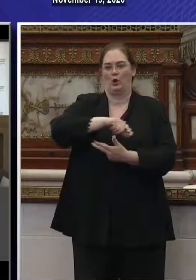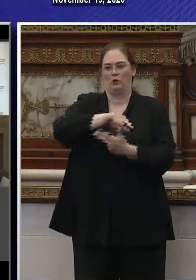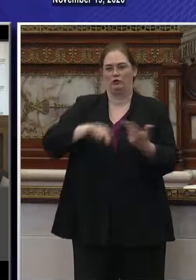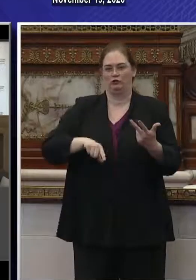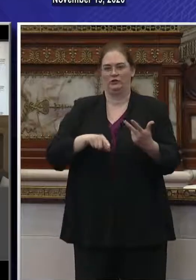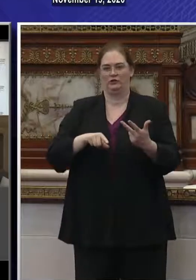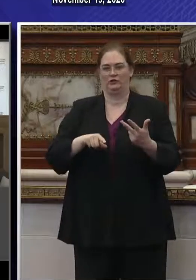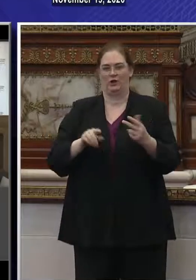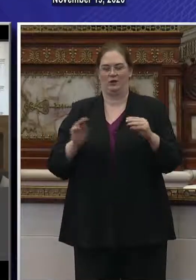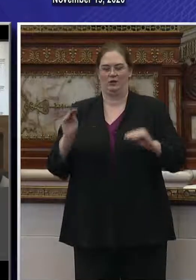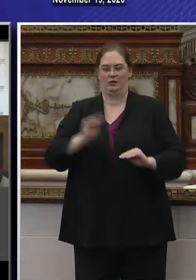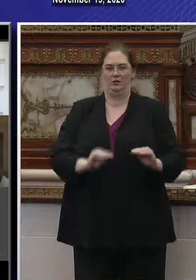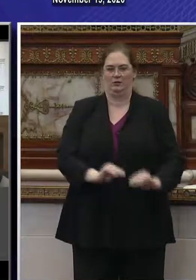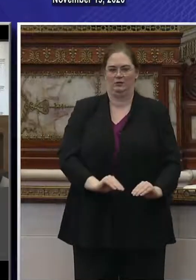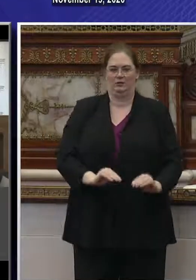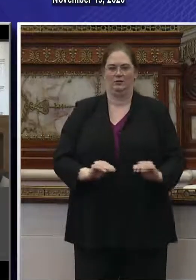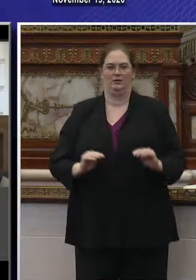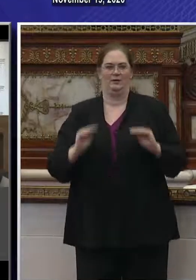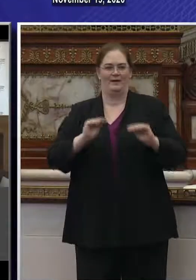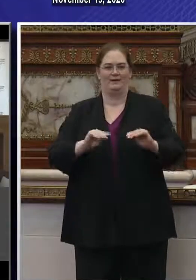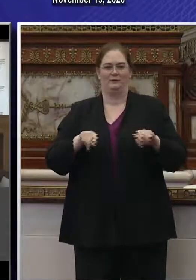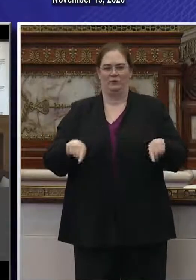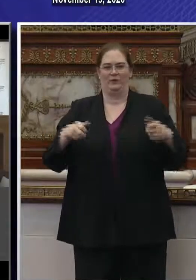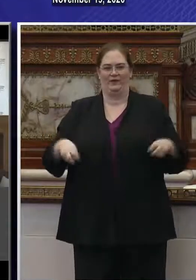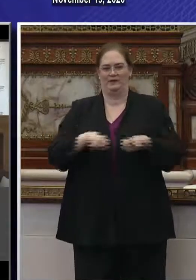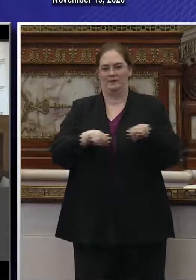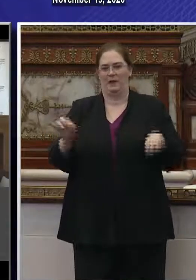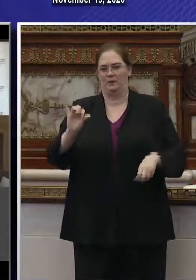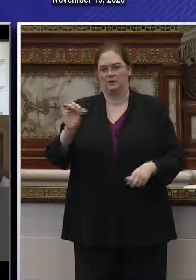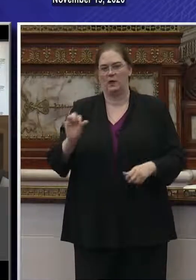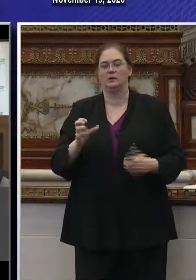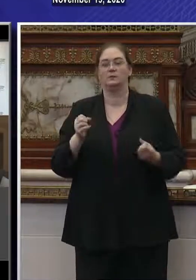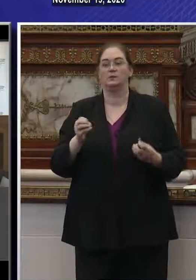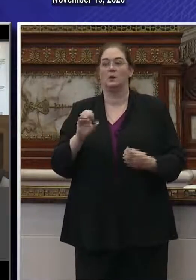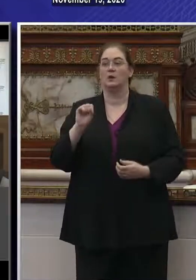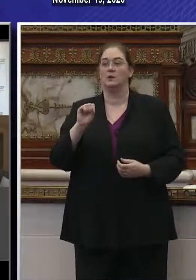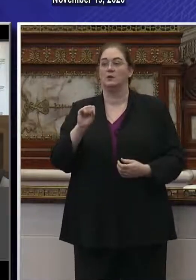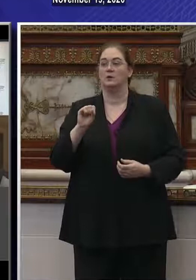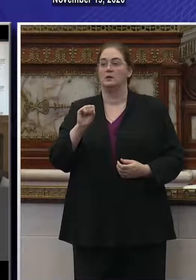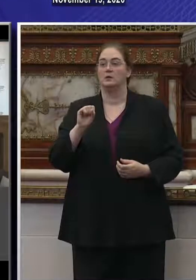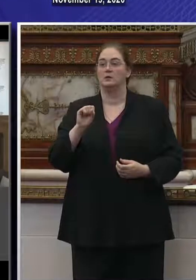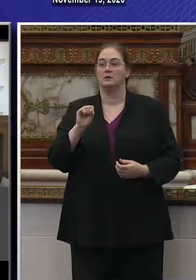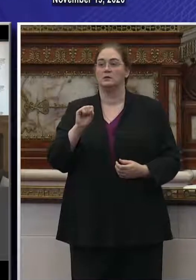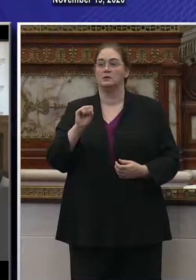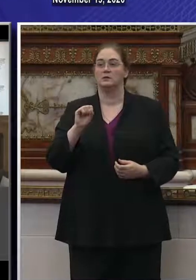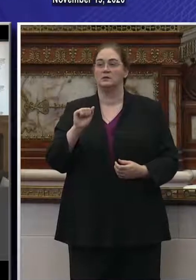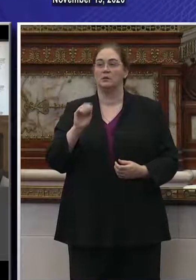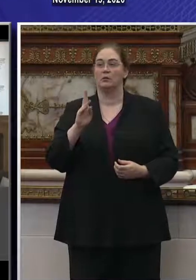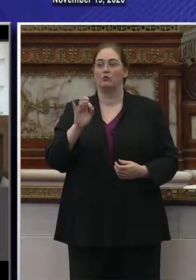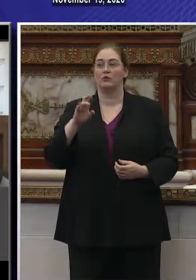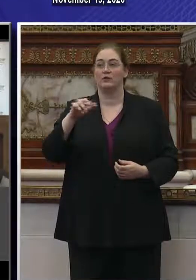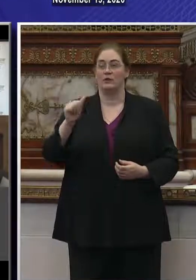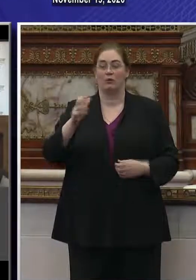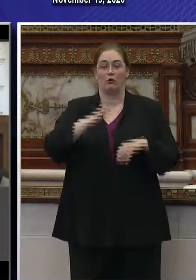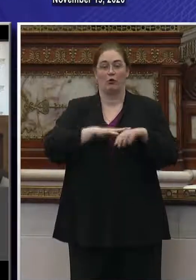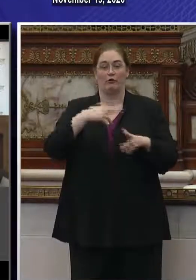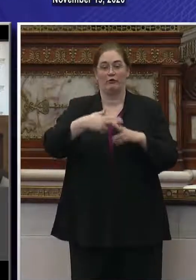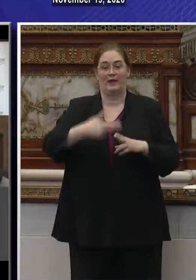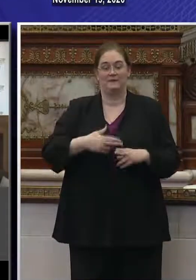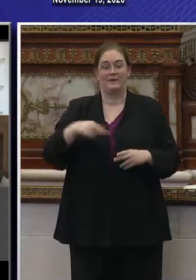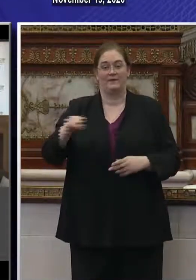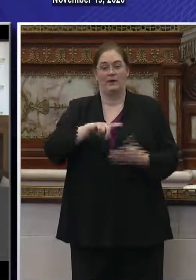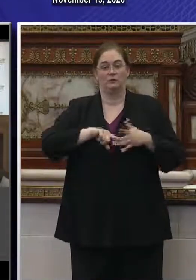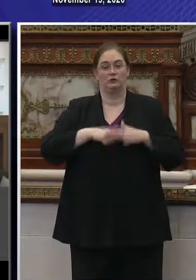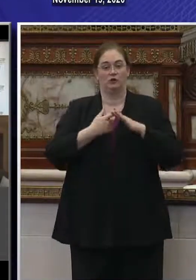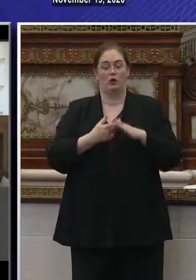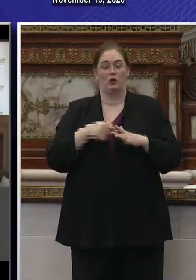sort of rearrange the schedule and add them to this panel as well. So Sabrina, can you call their names and have them start their